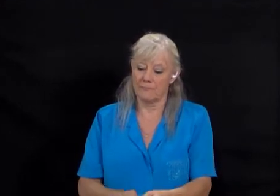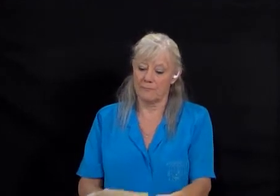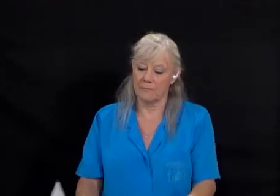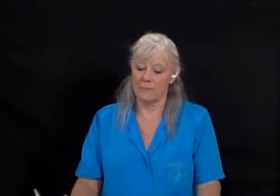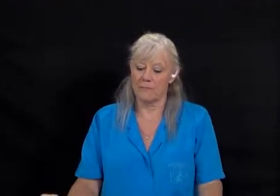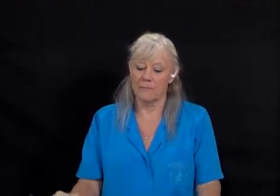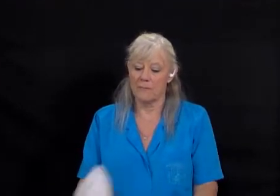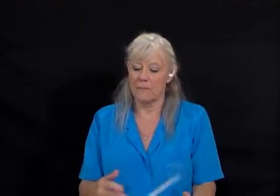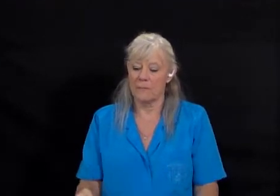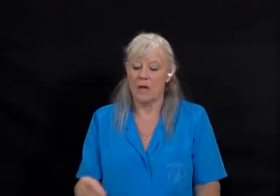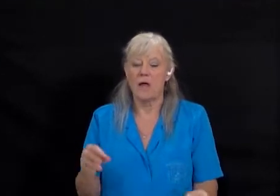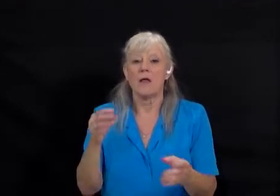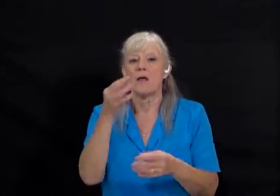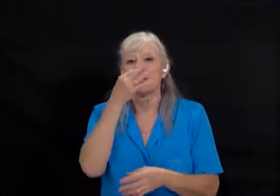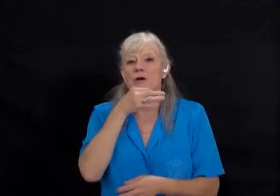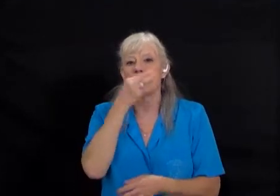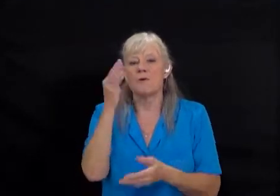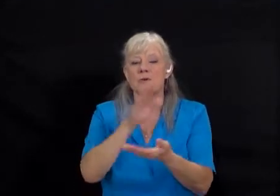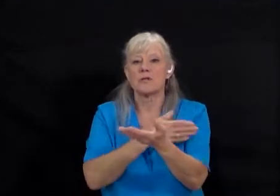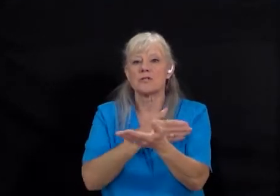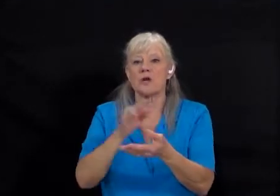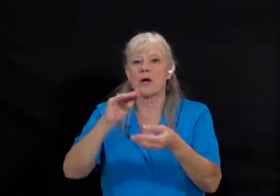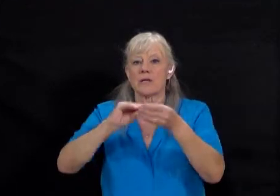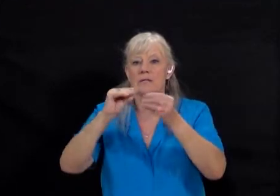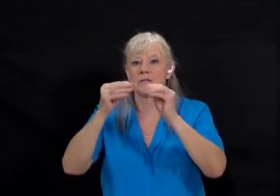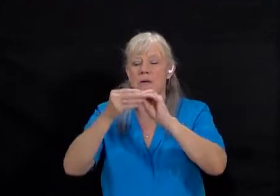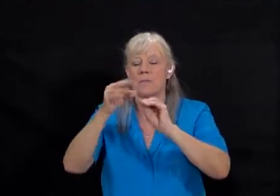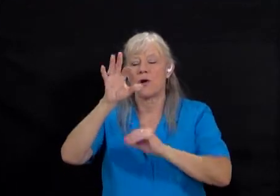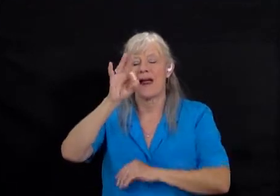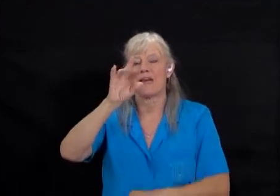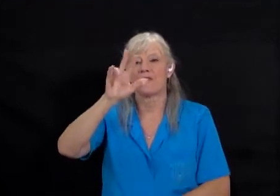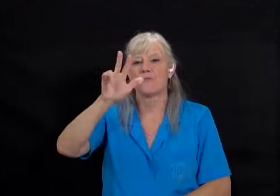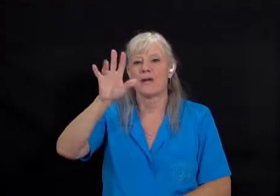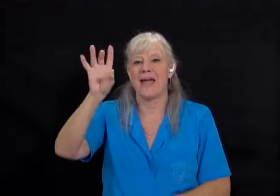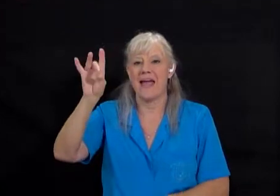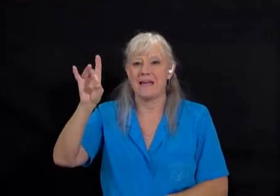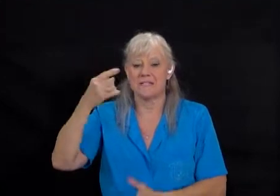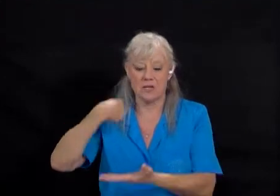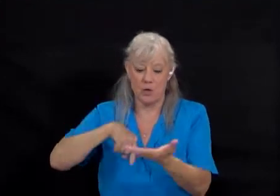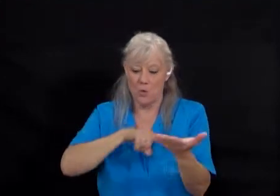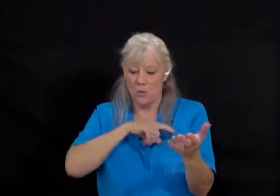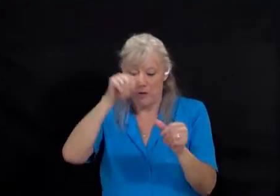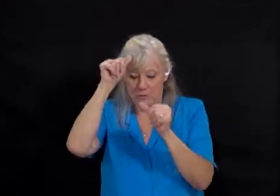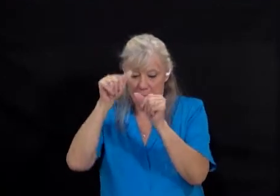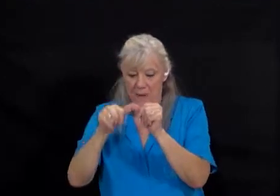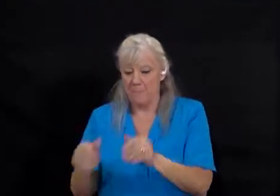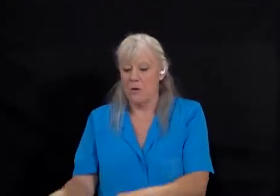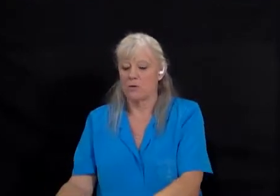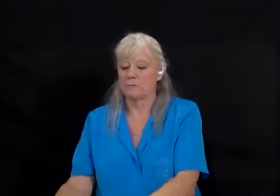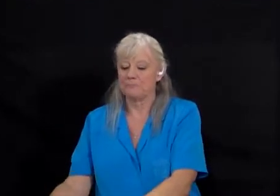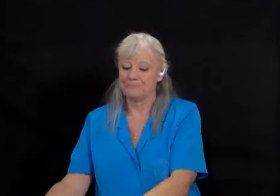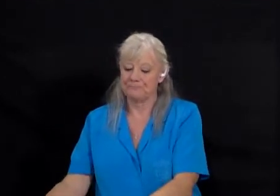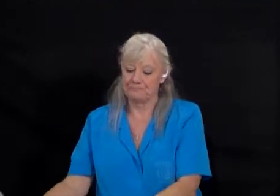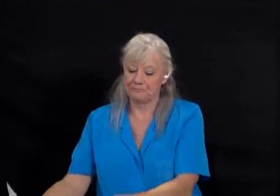Number 938, we remember, that's number 938.